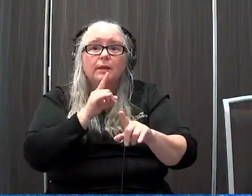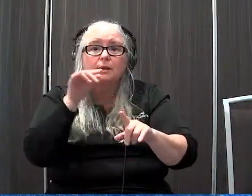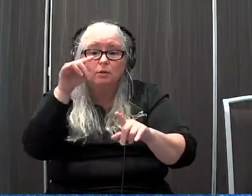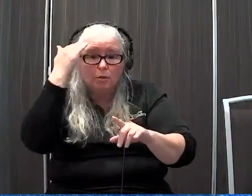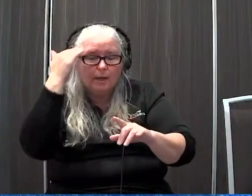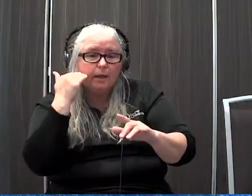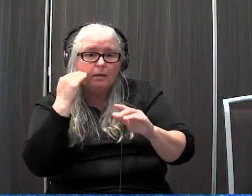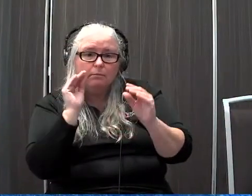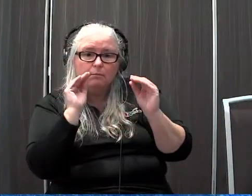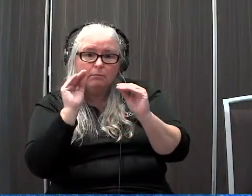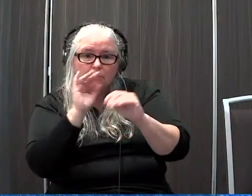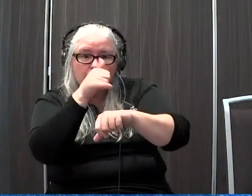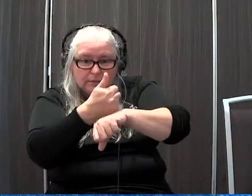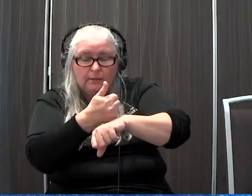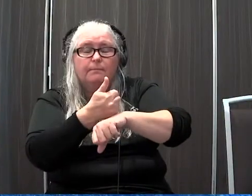putting